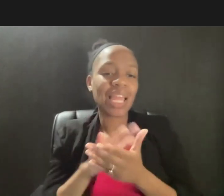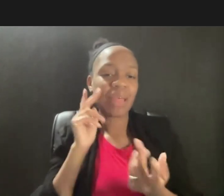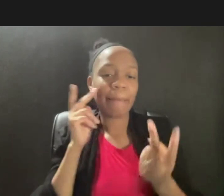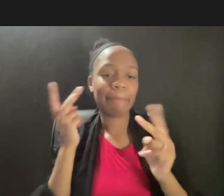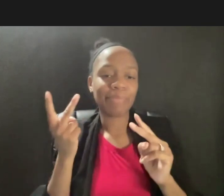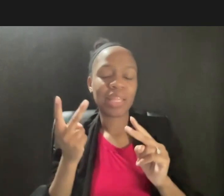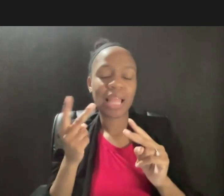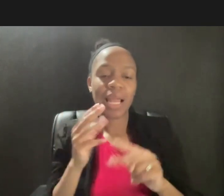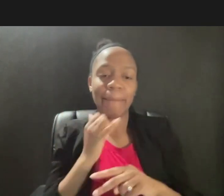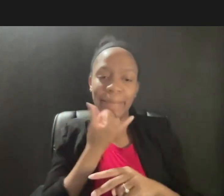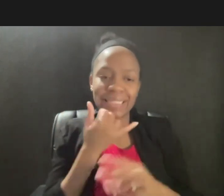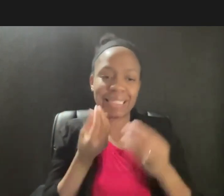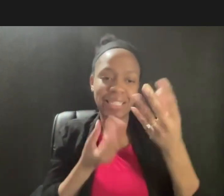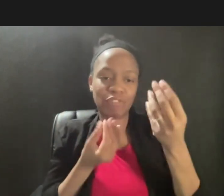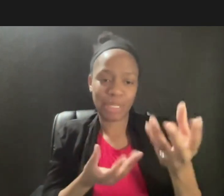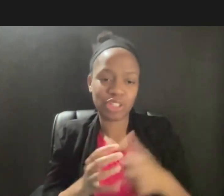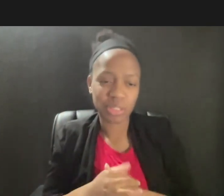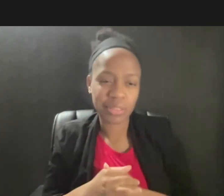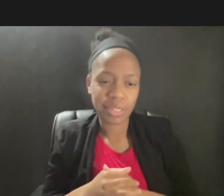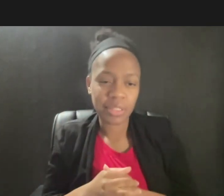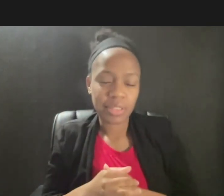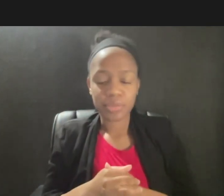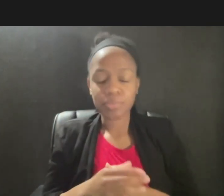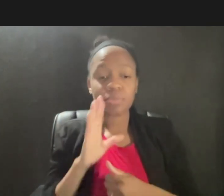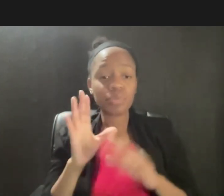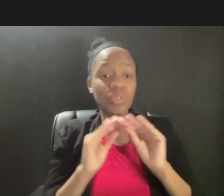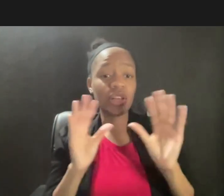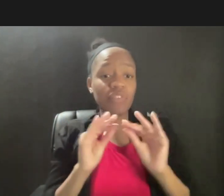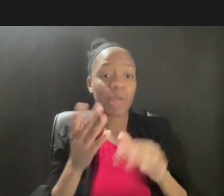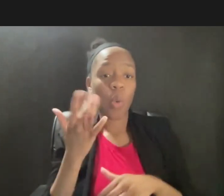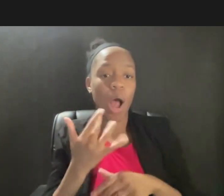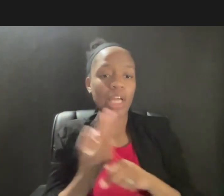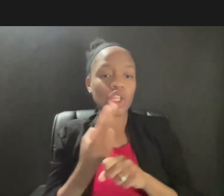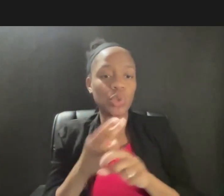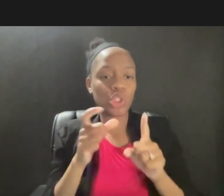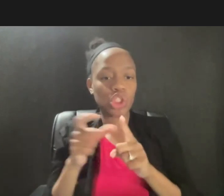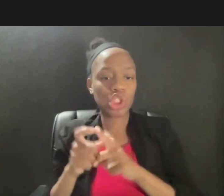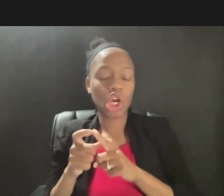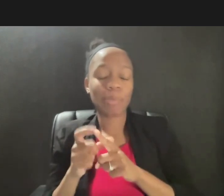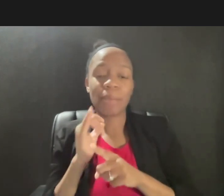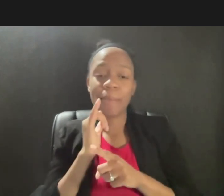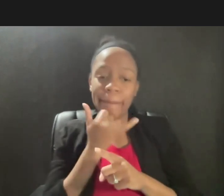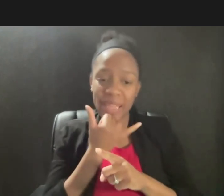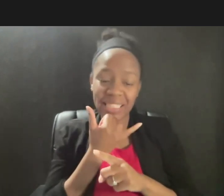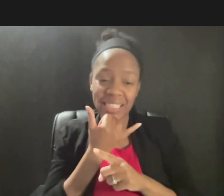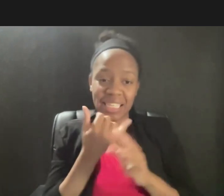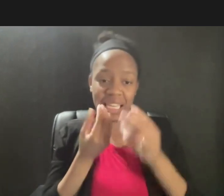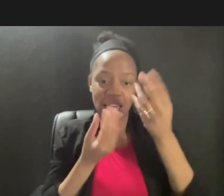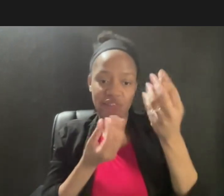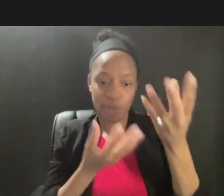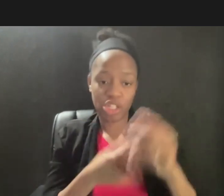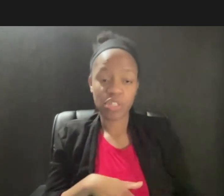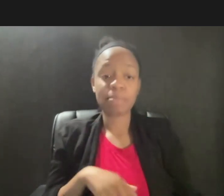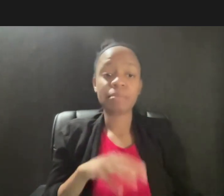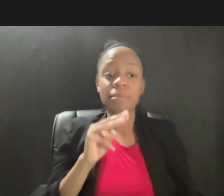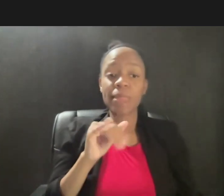disinformation. And let me also clarify why I use the terms misinformation and disinformation. Misinformation